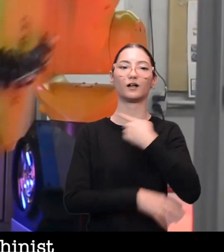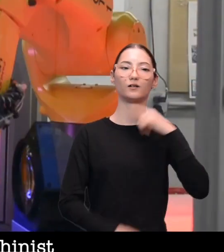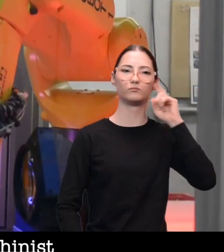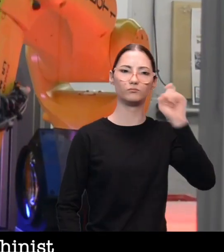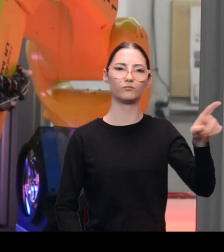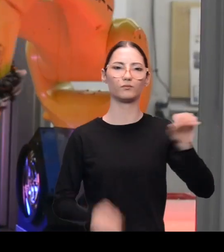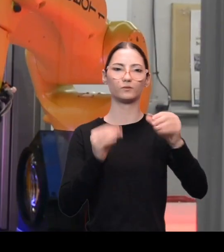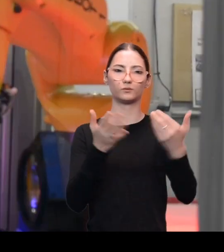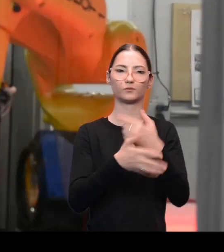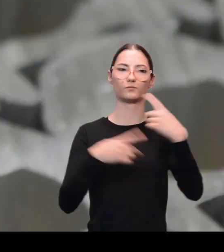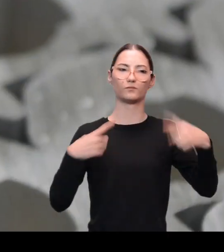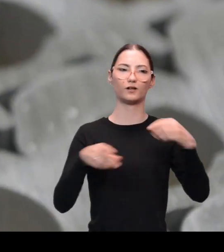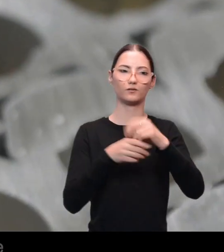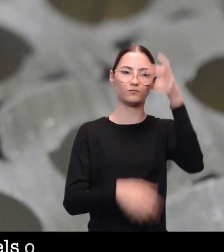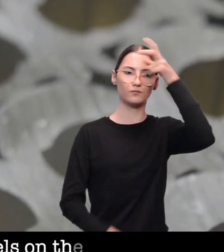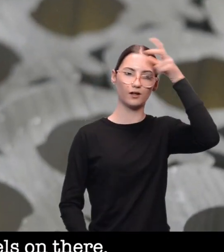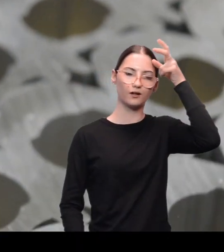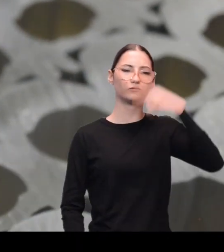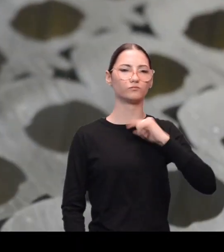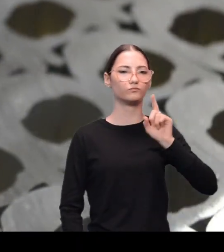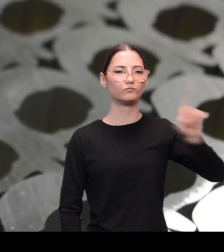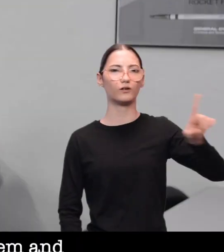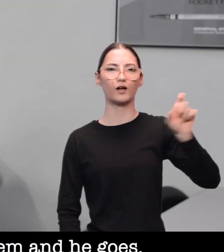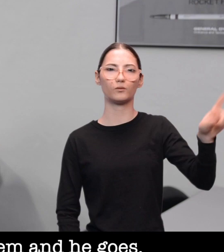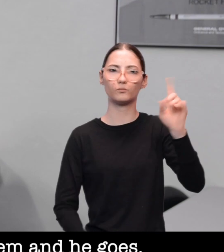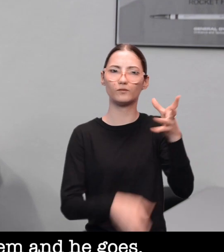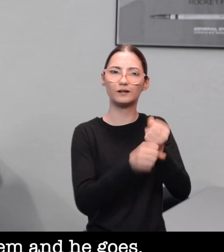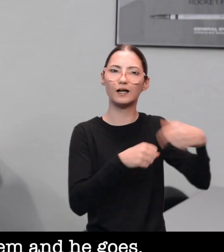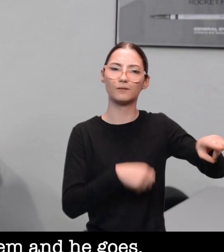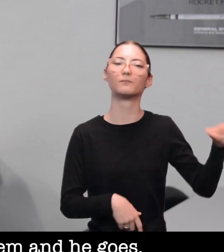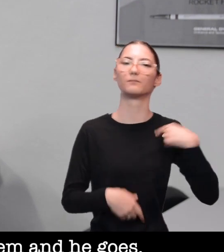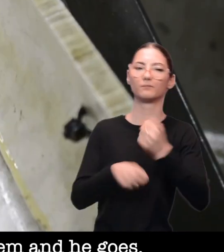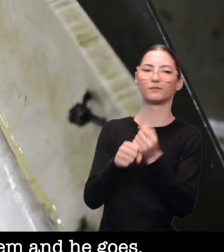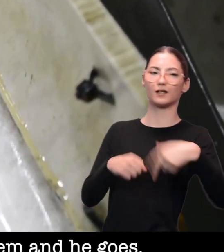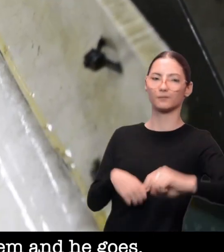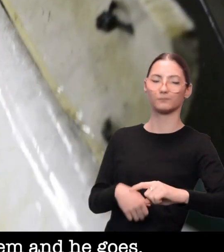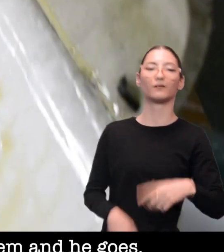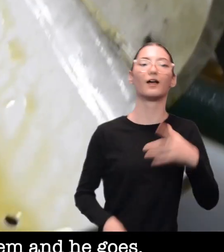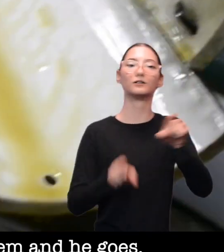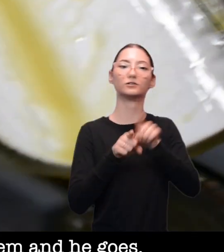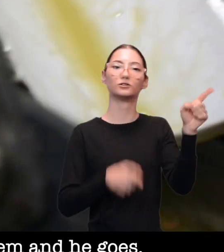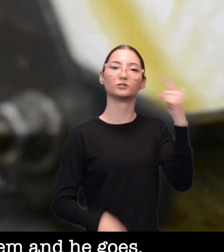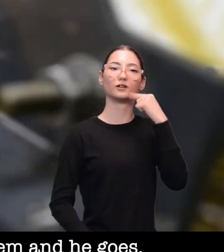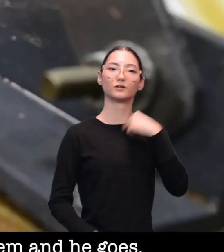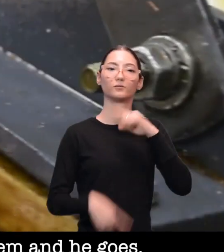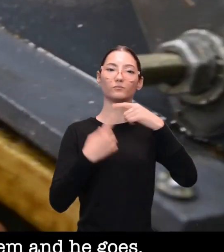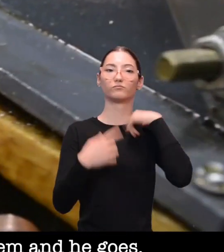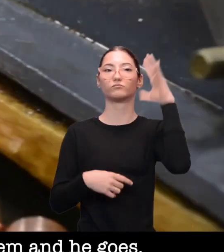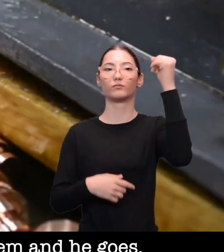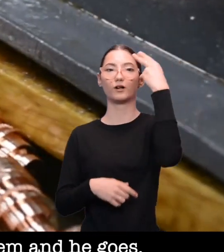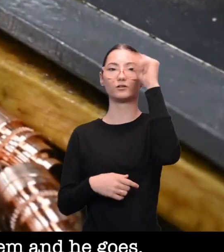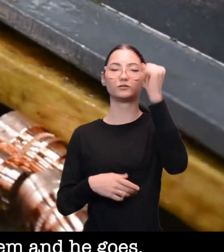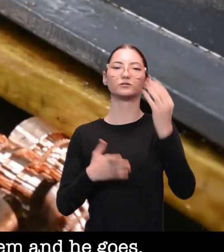really nice truck, and the one day I noticed he put new wheels on there. So I went over and asked him where he got them, and he goes, I made them. He told me to